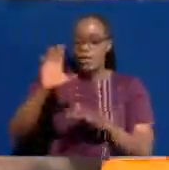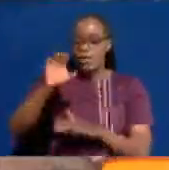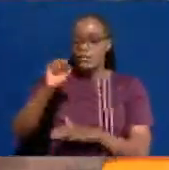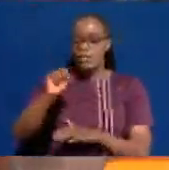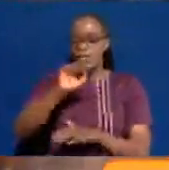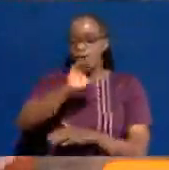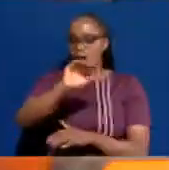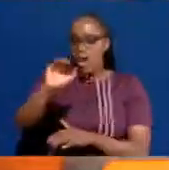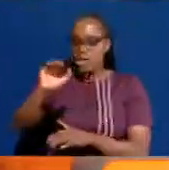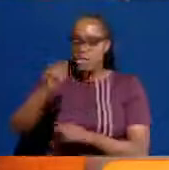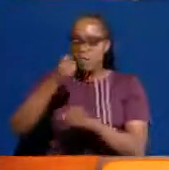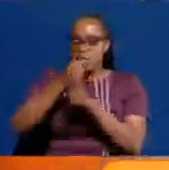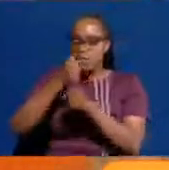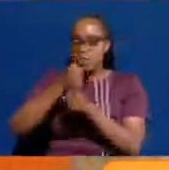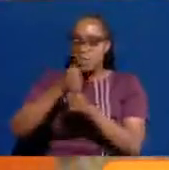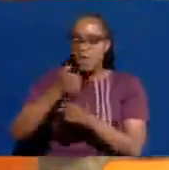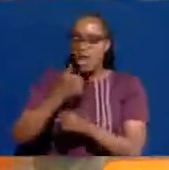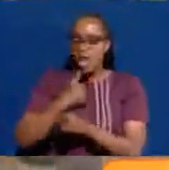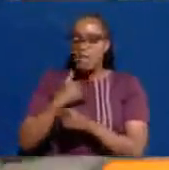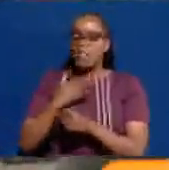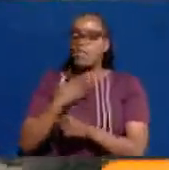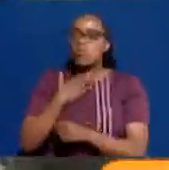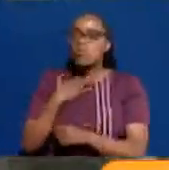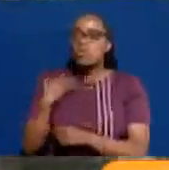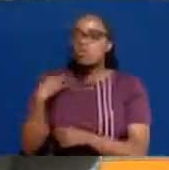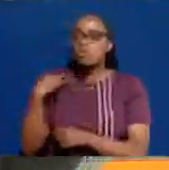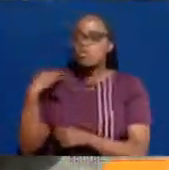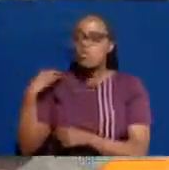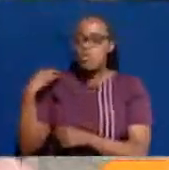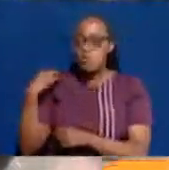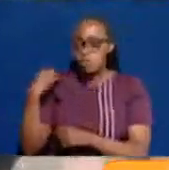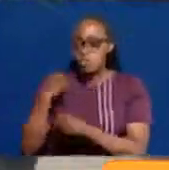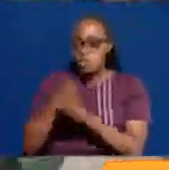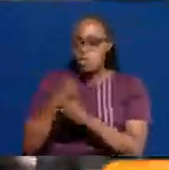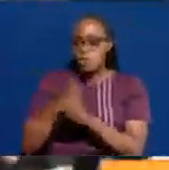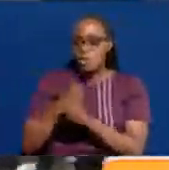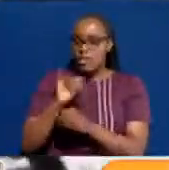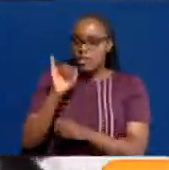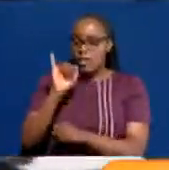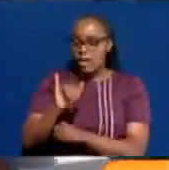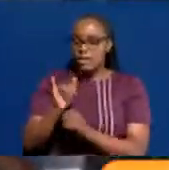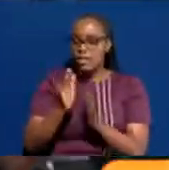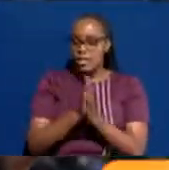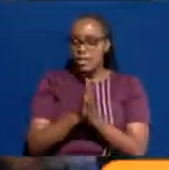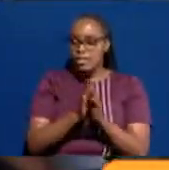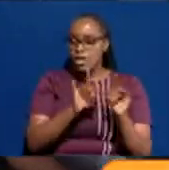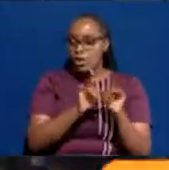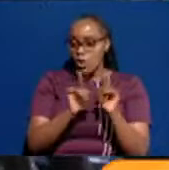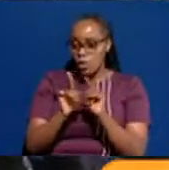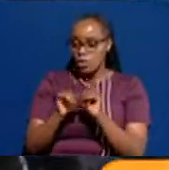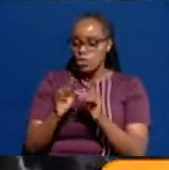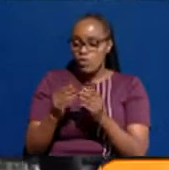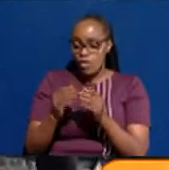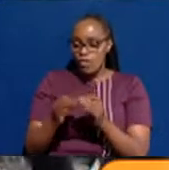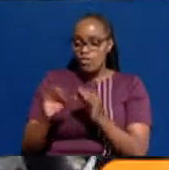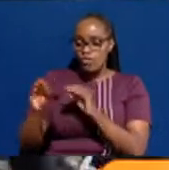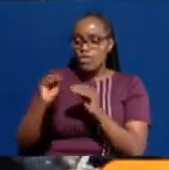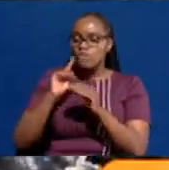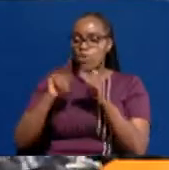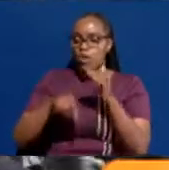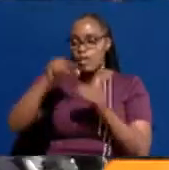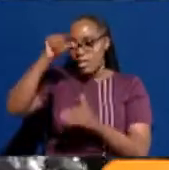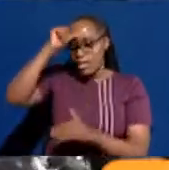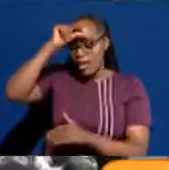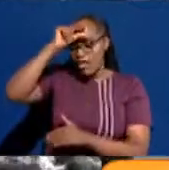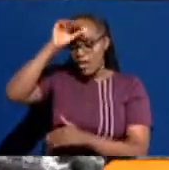asked doctors and nurses who'd like to volunteer to travel to Turkey to treat those wounded to come forward, adding that the government